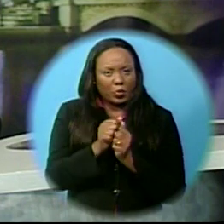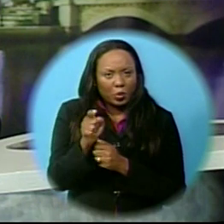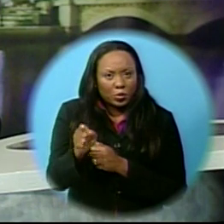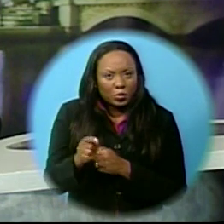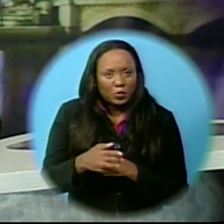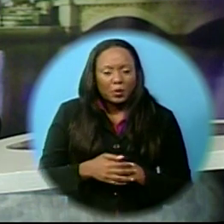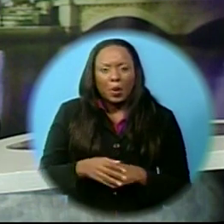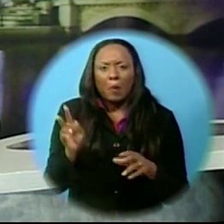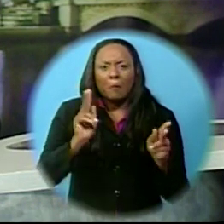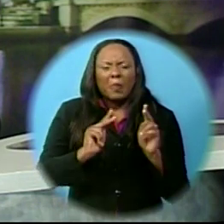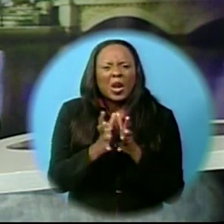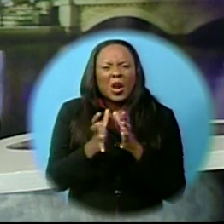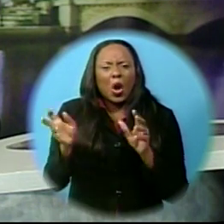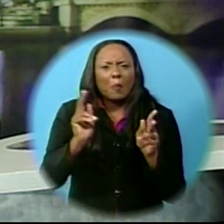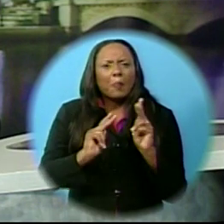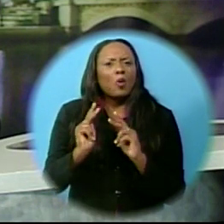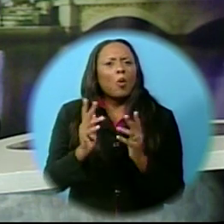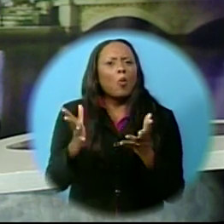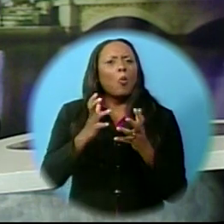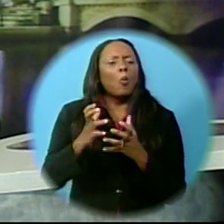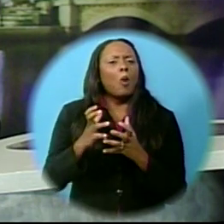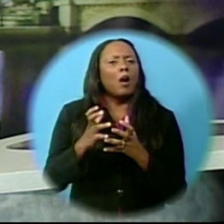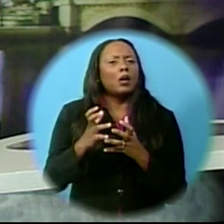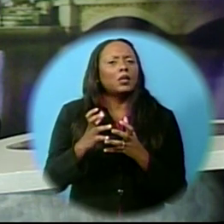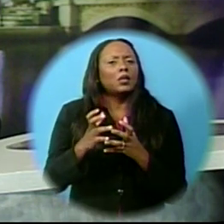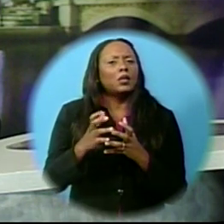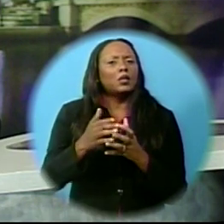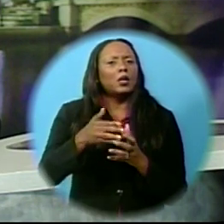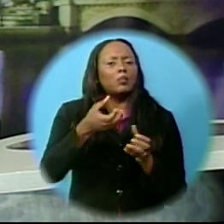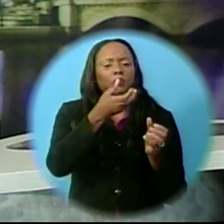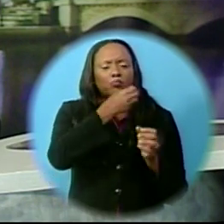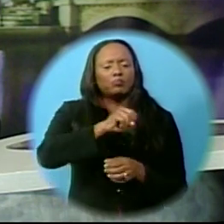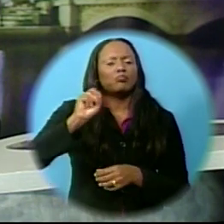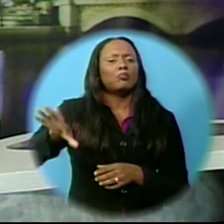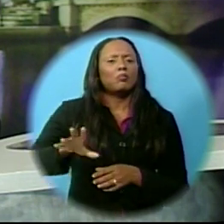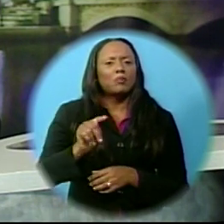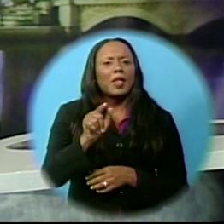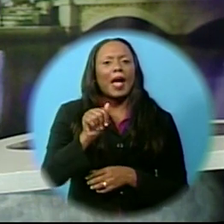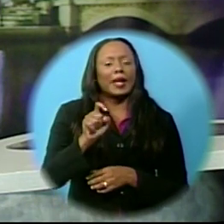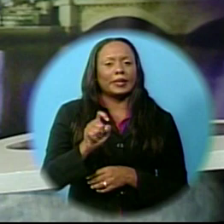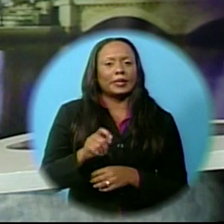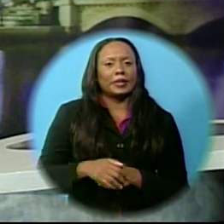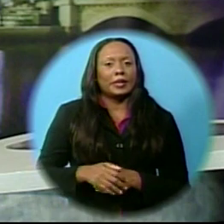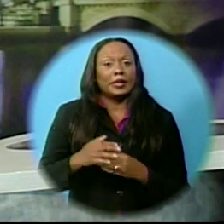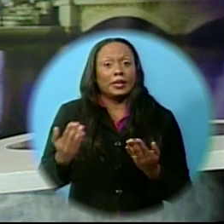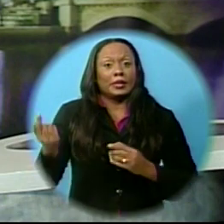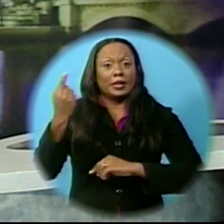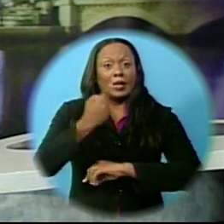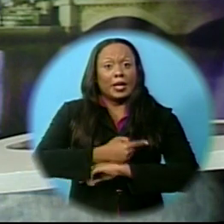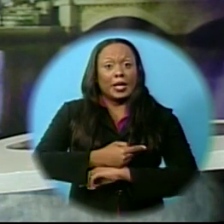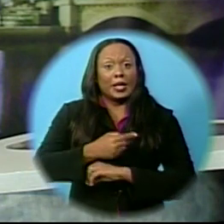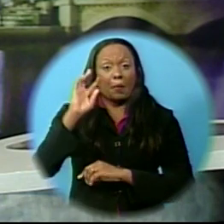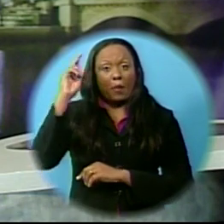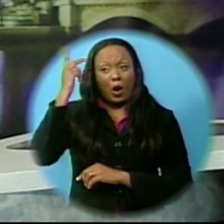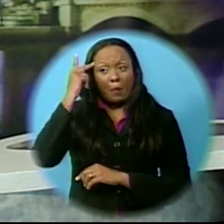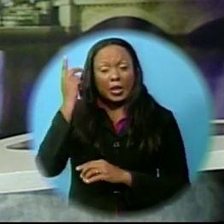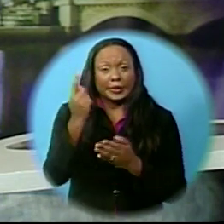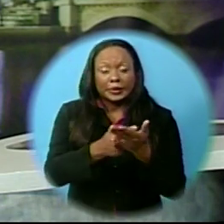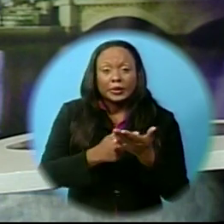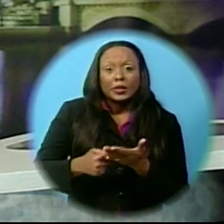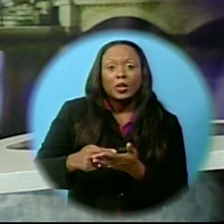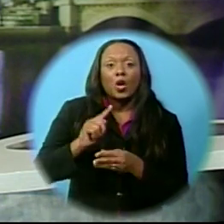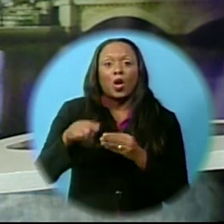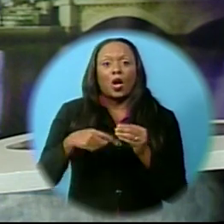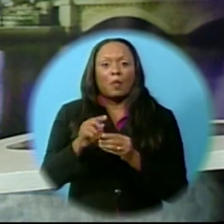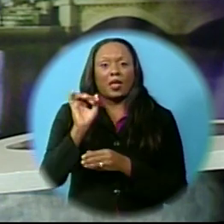proportions. Minister Sinclair made the comments last evening as Parliament wrapped up debate on the International Business Miscellaneous